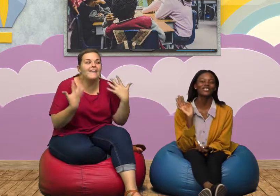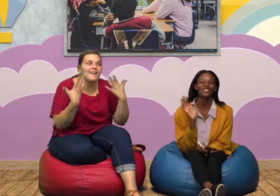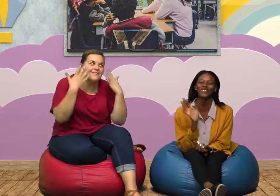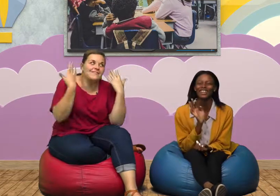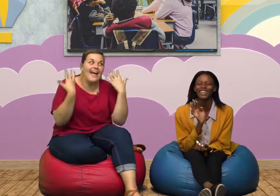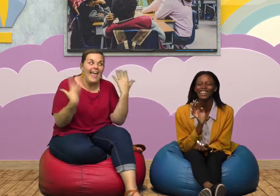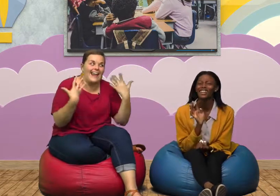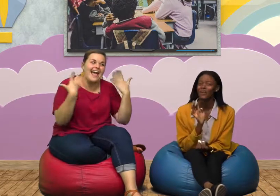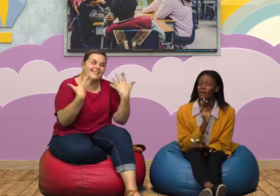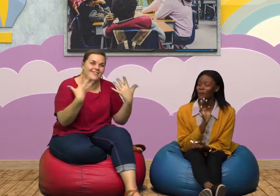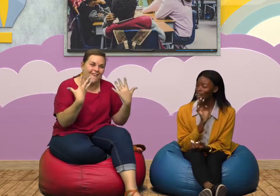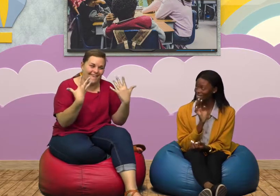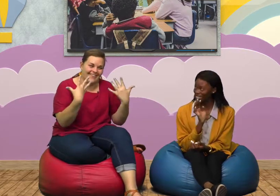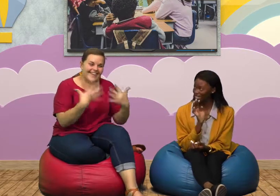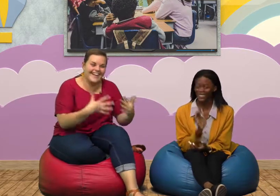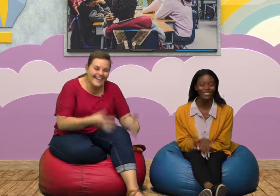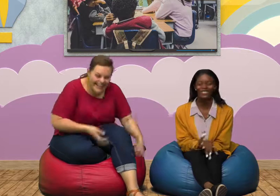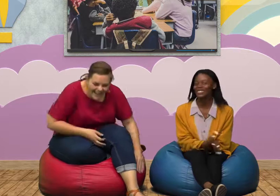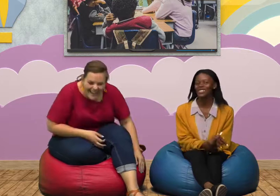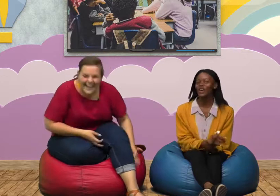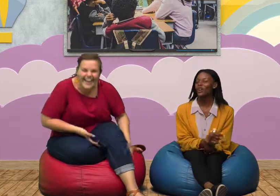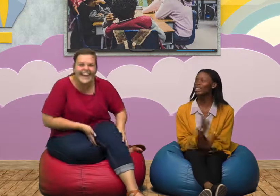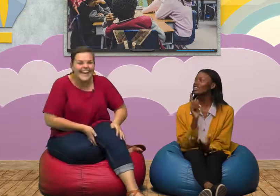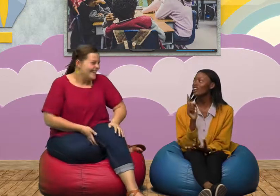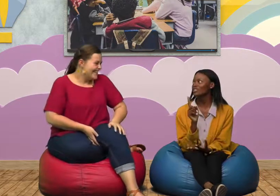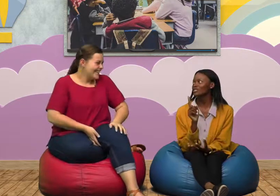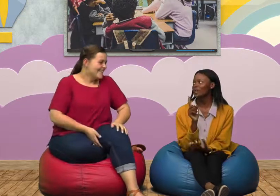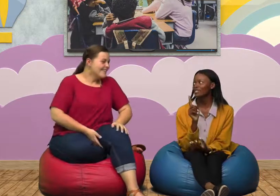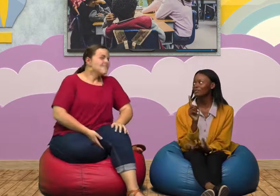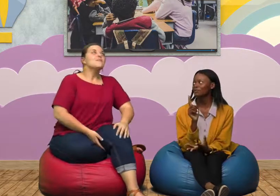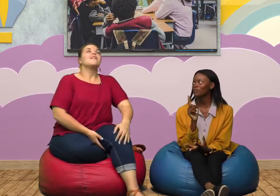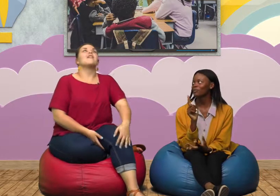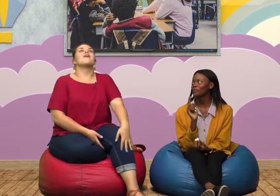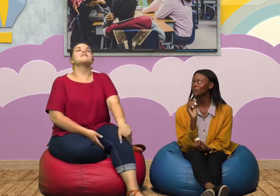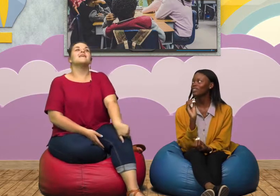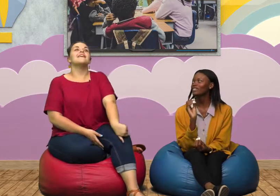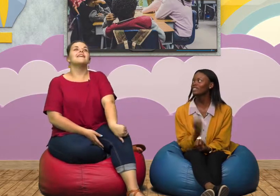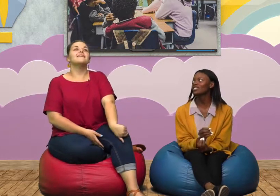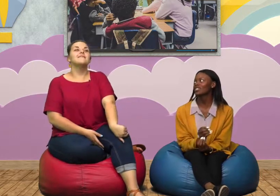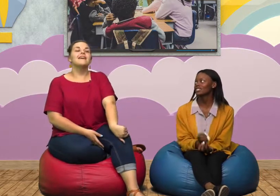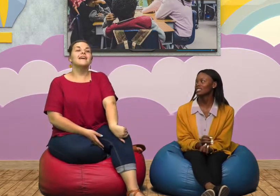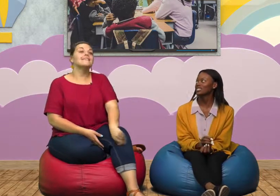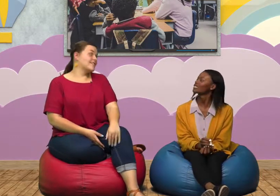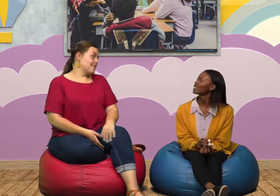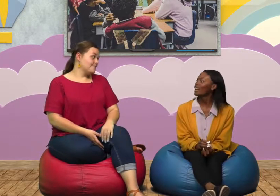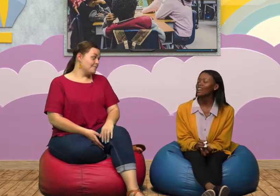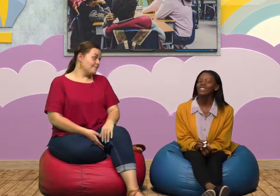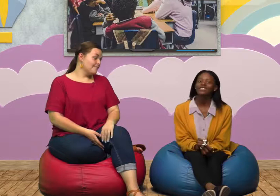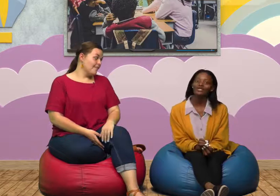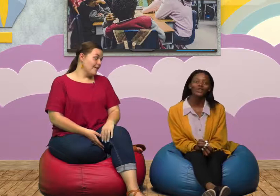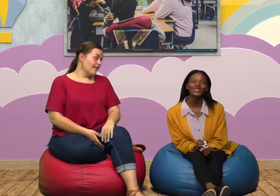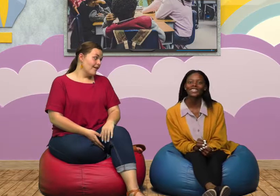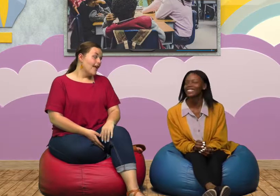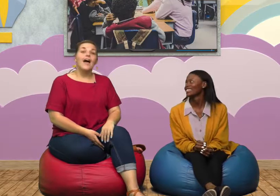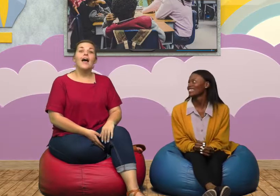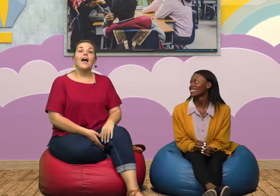My fireman in my head has a dog. What? No. Okay, the last one. The last one. A teacher. A teacher. They use a